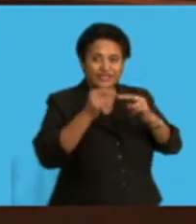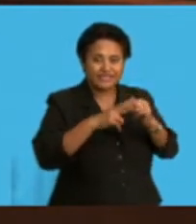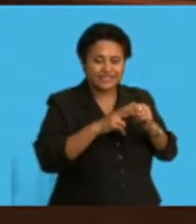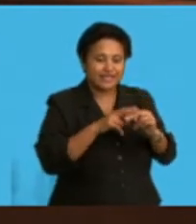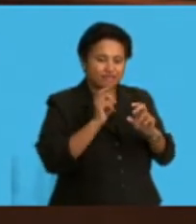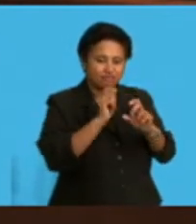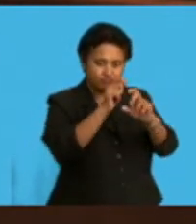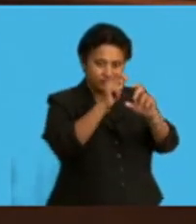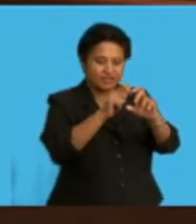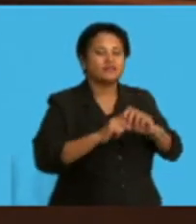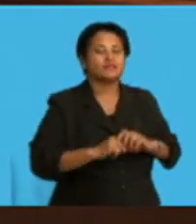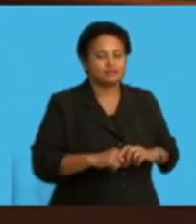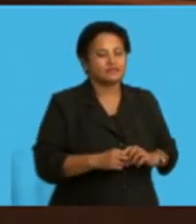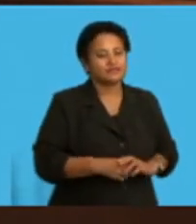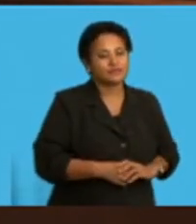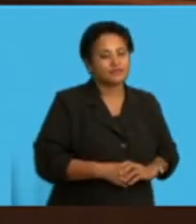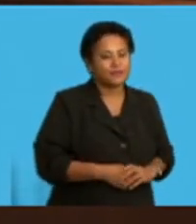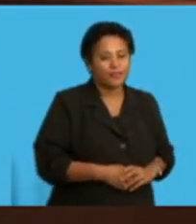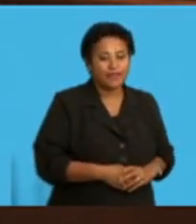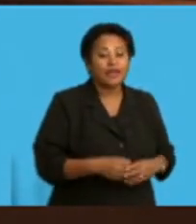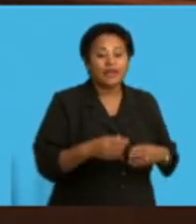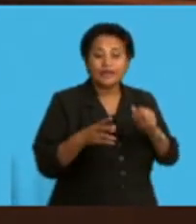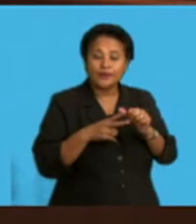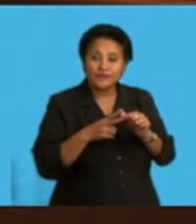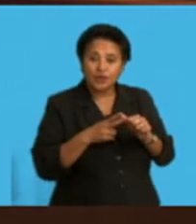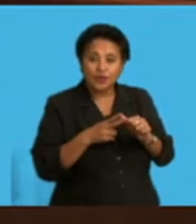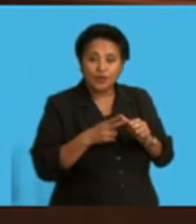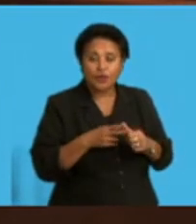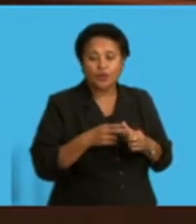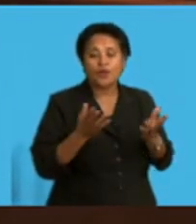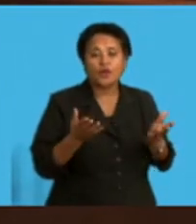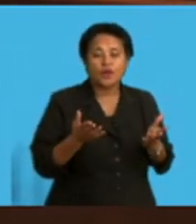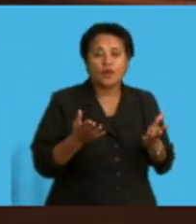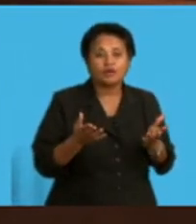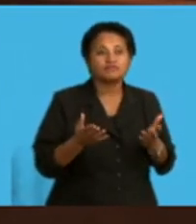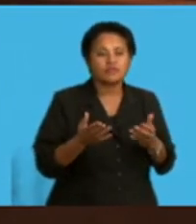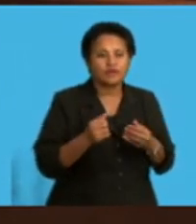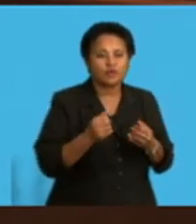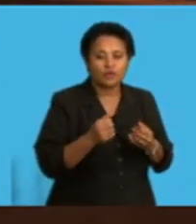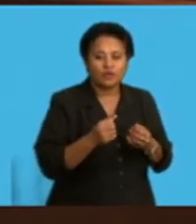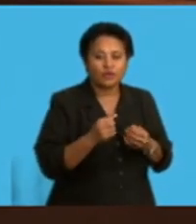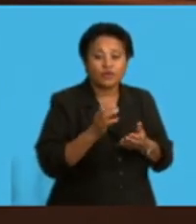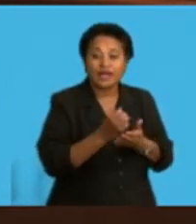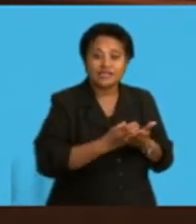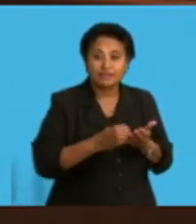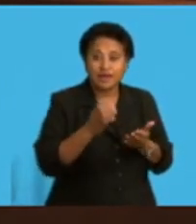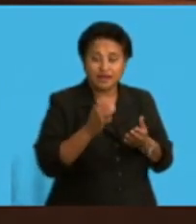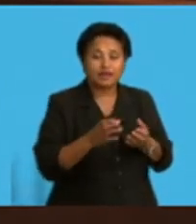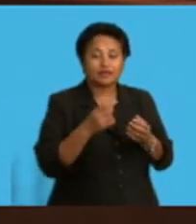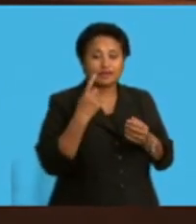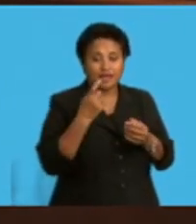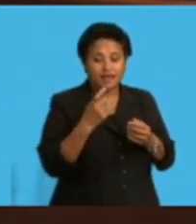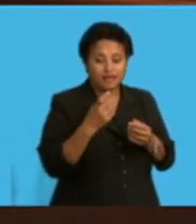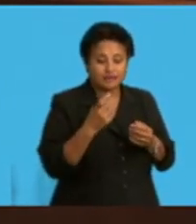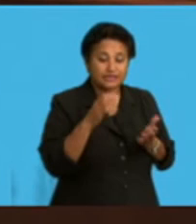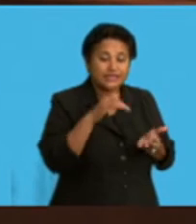equip all these facilities. We have further funded, Madam Speaker, a customer care centre with a toll-free number 157